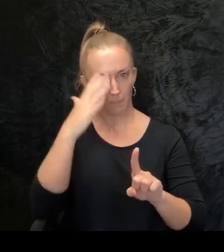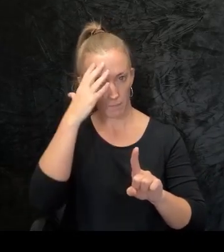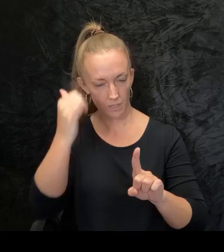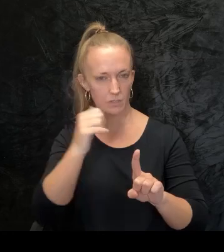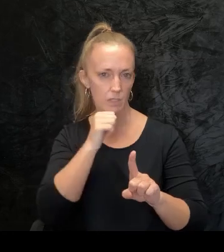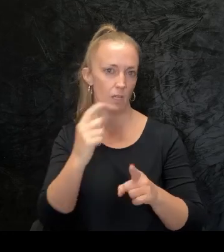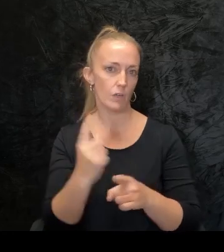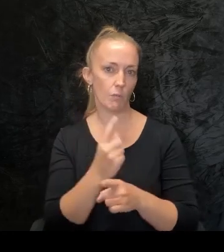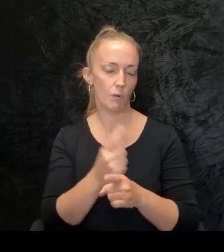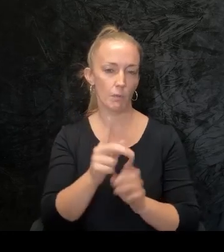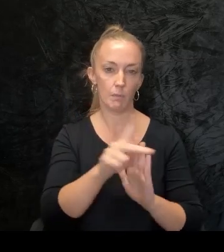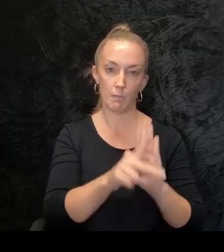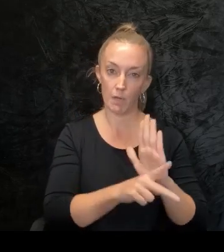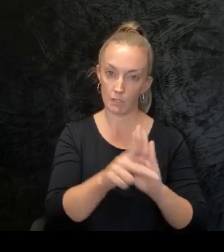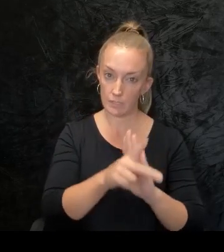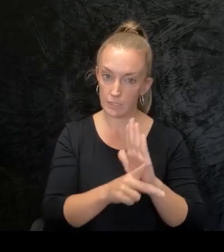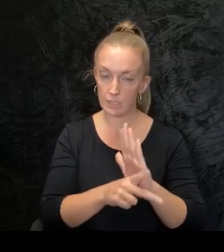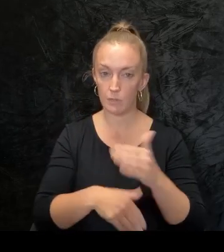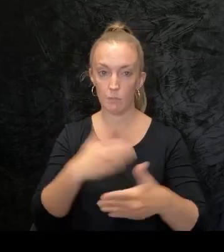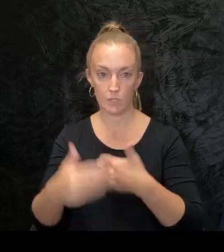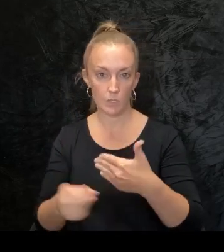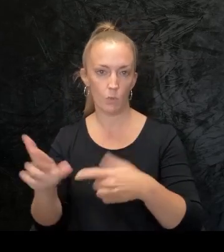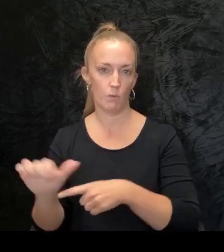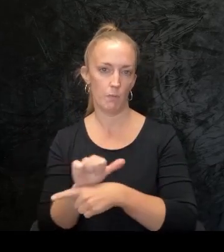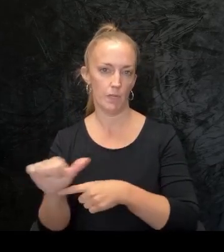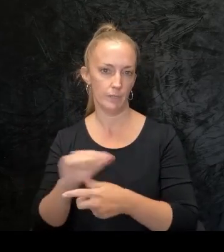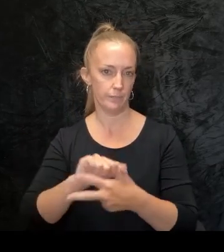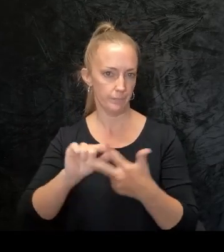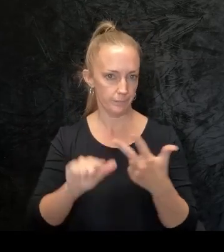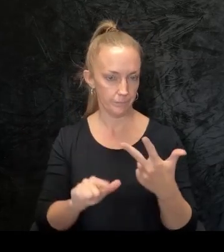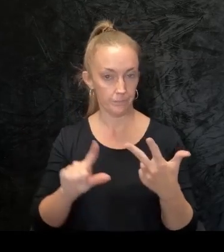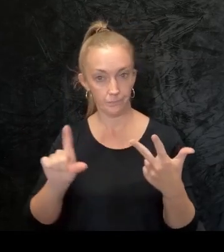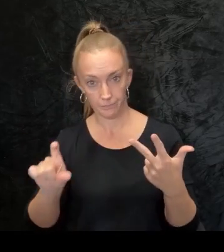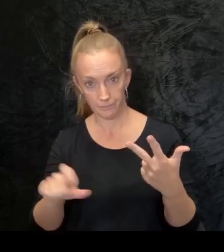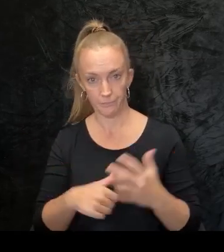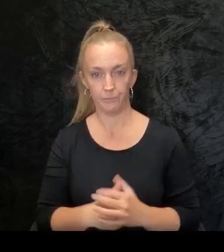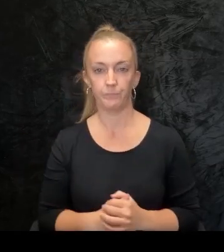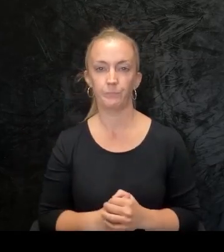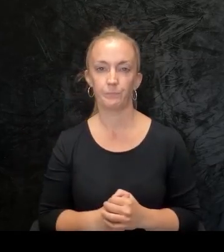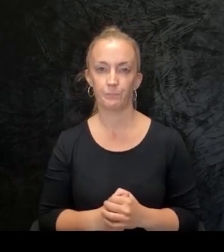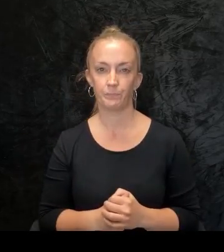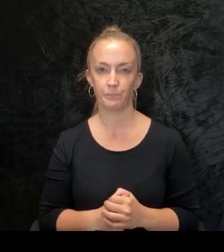inappropriate policies, procedure, or practice.